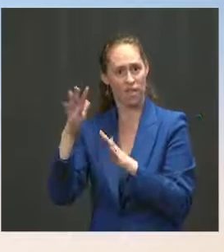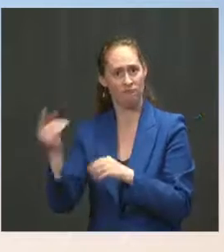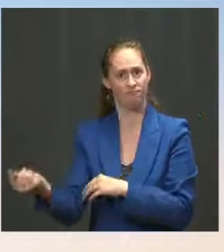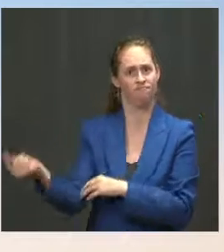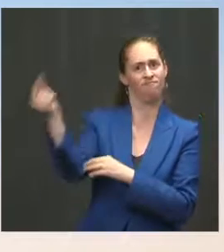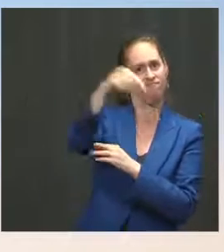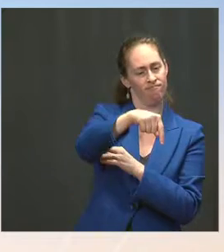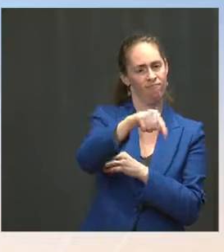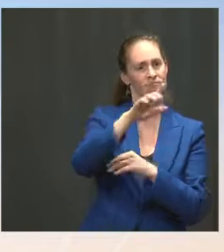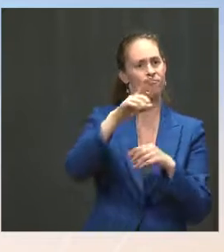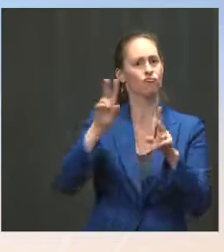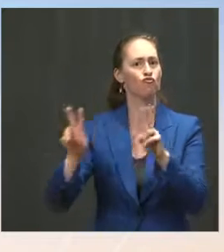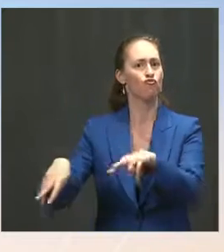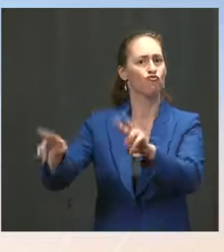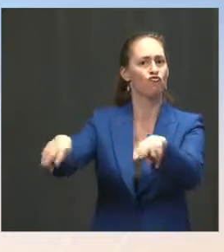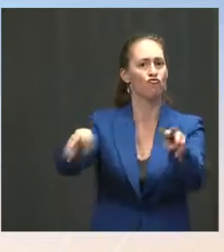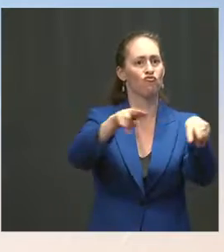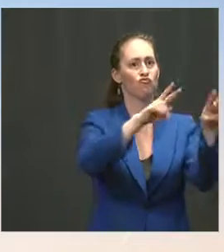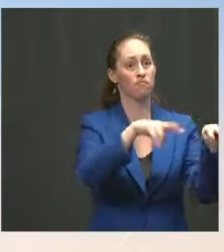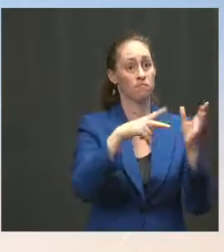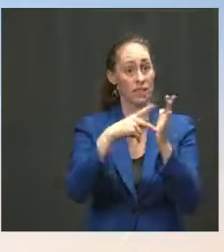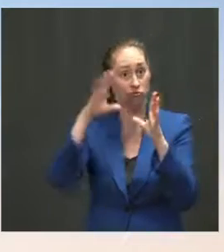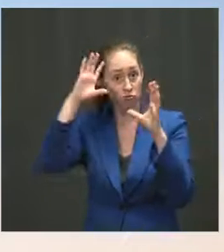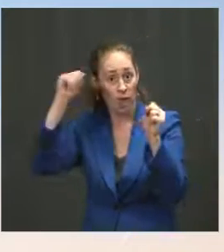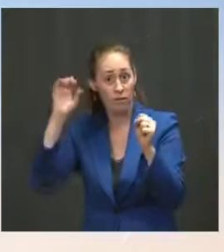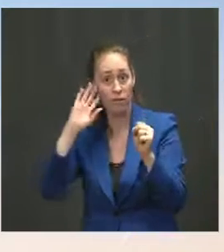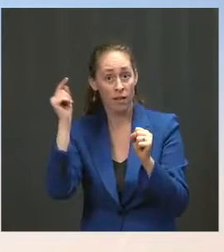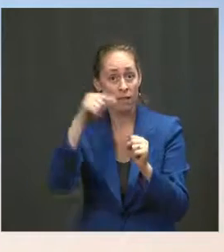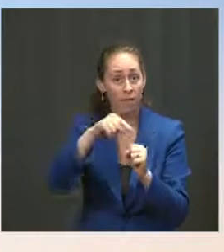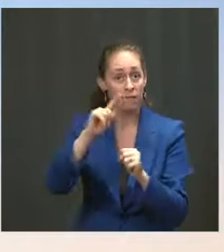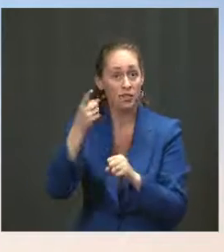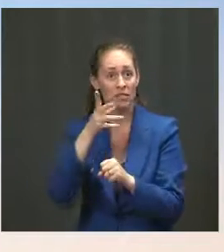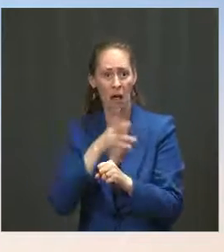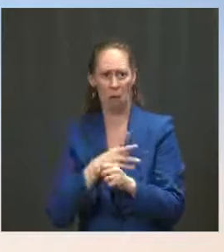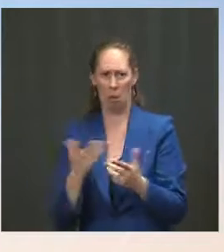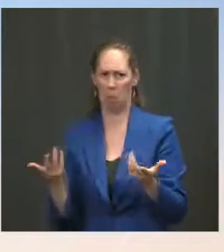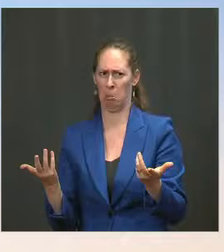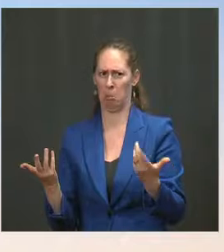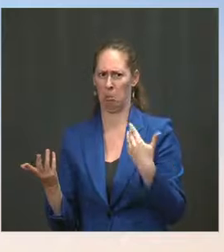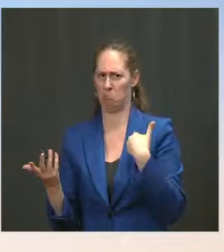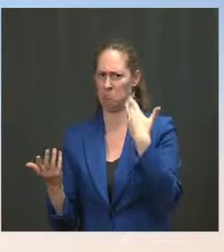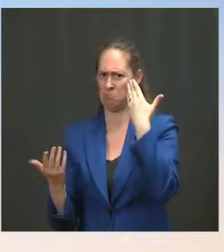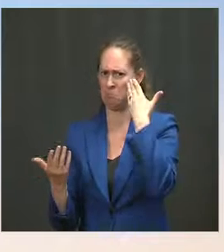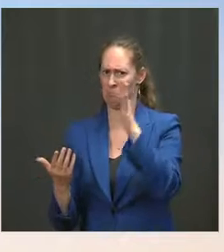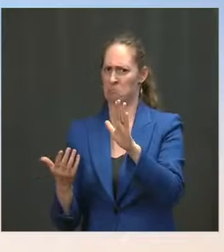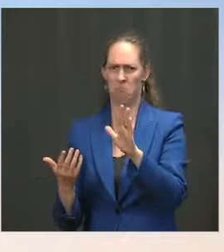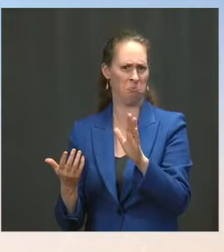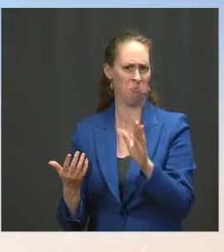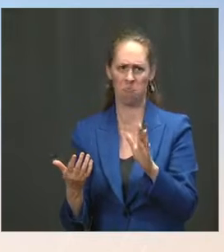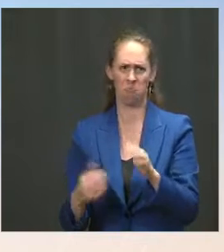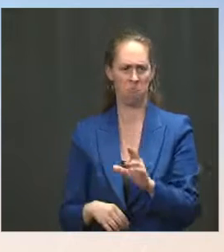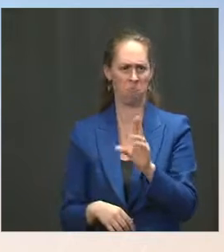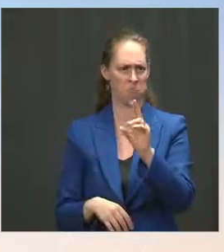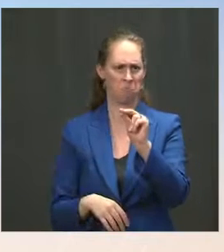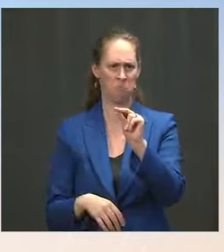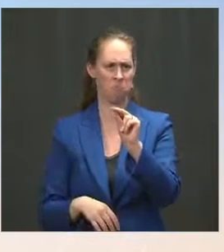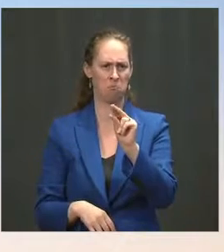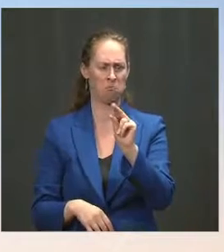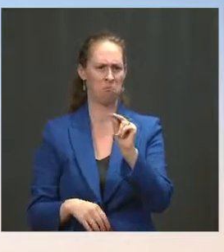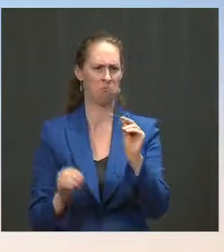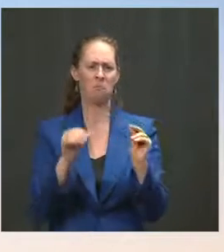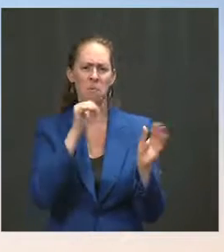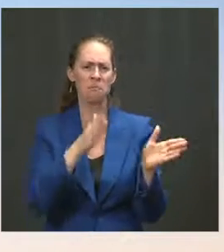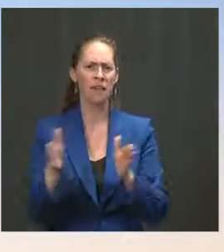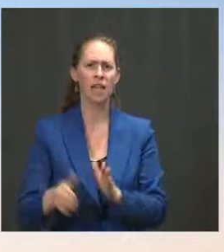plan on attending that opening? I'm not aware of plans for them to attend. Go ahead, Rachel. On the